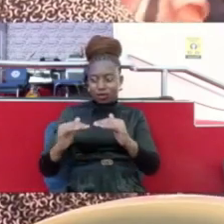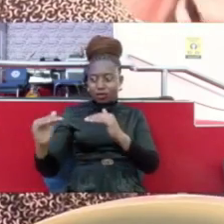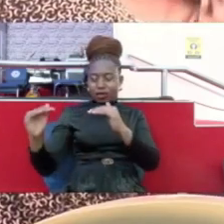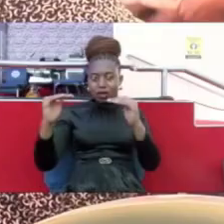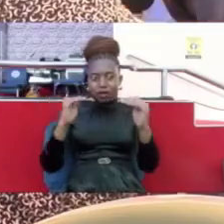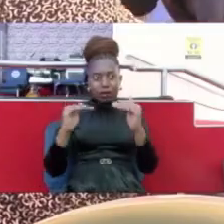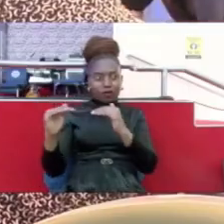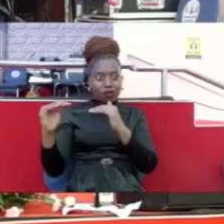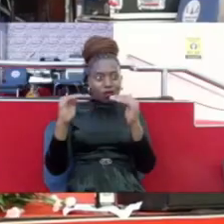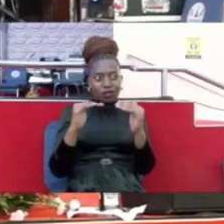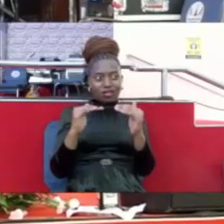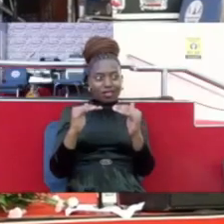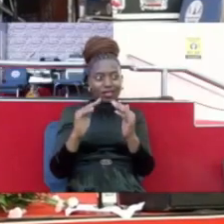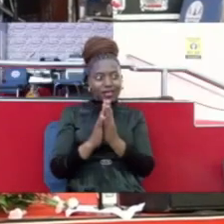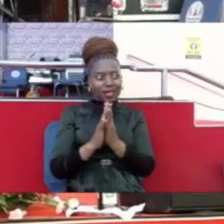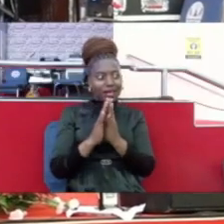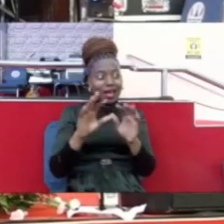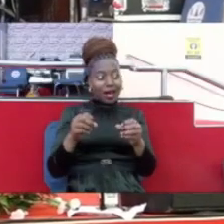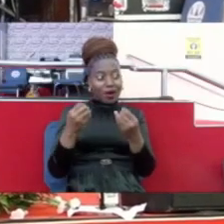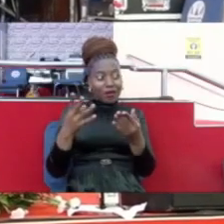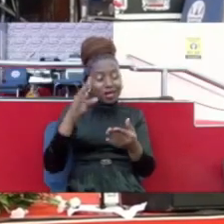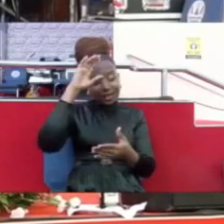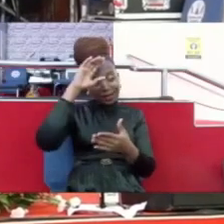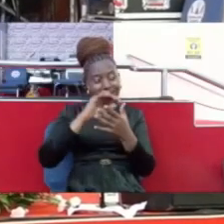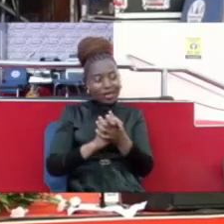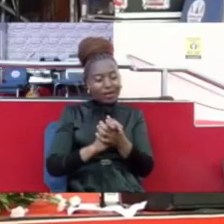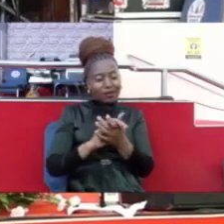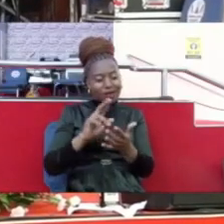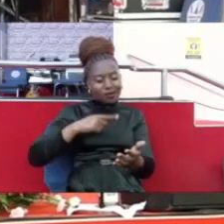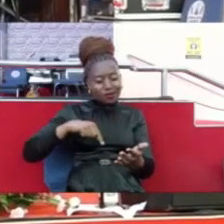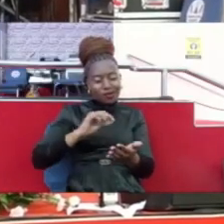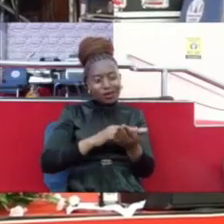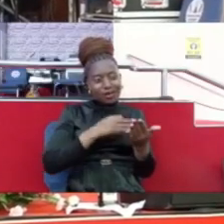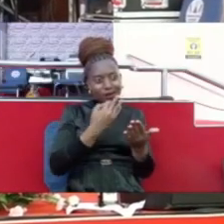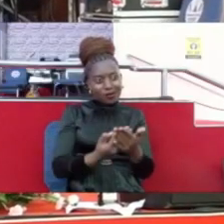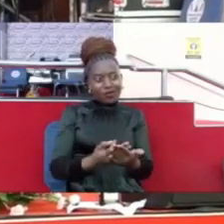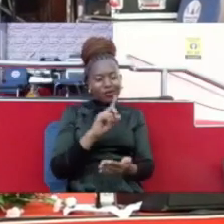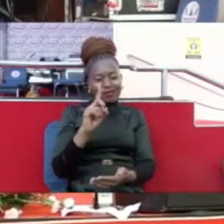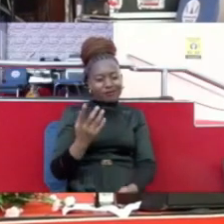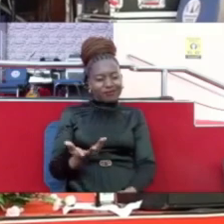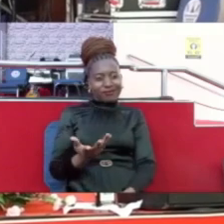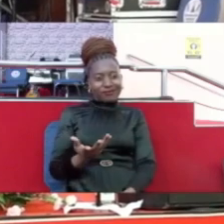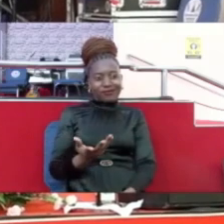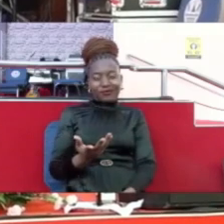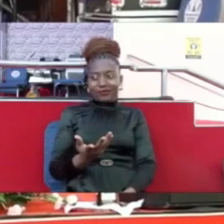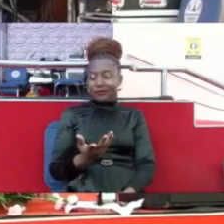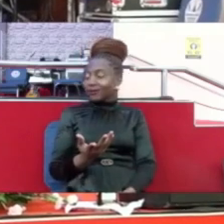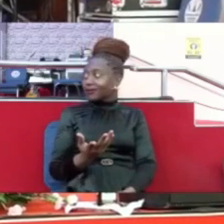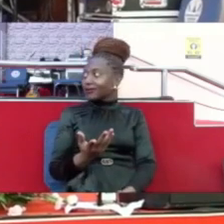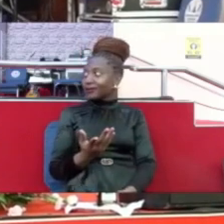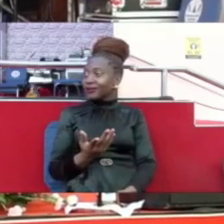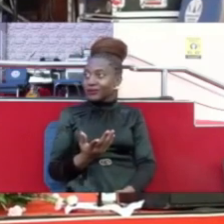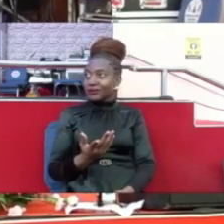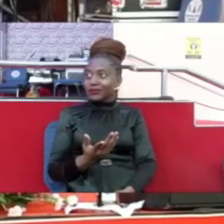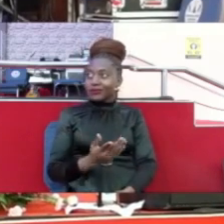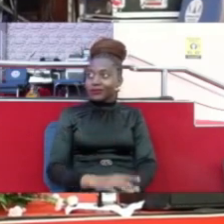that ground down there? Ni wangapi wanaamini kwamba tutaanguka pale chini? And how many of you know better than to step off a ledge this big